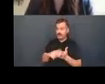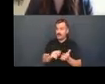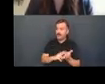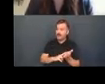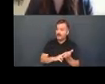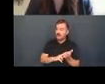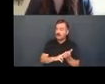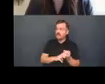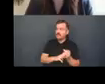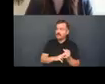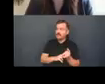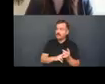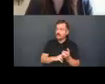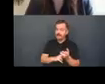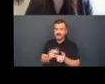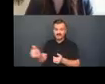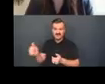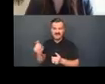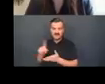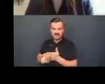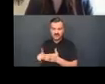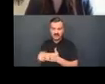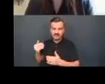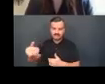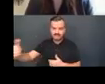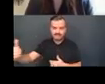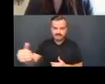the results of medical interventions over a longer period of time.